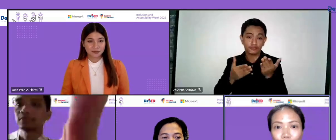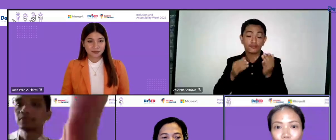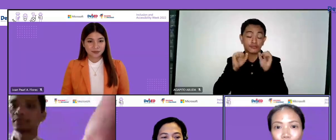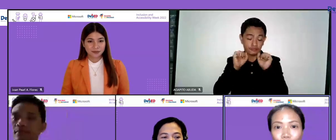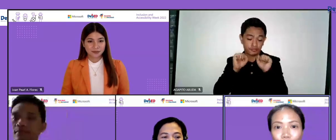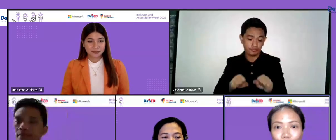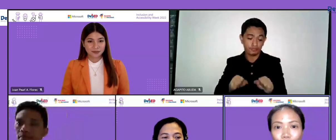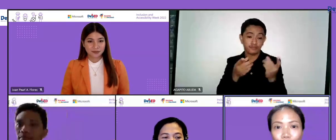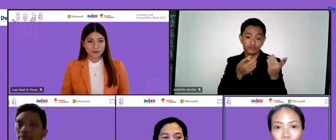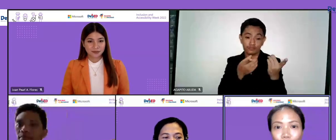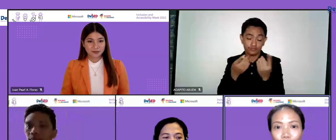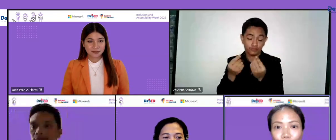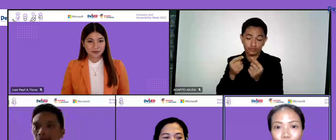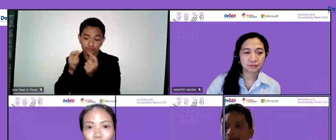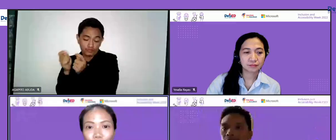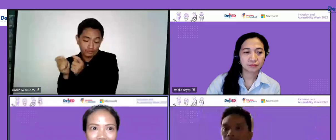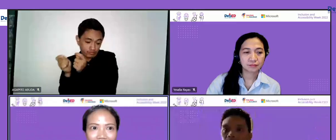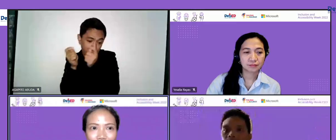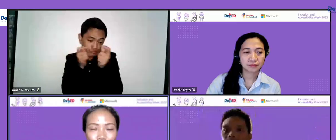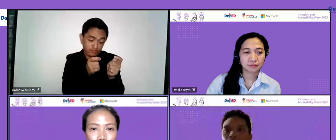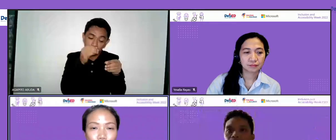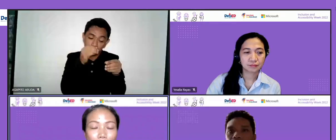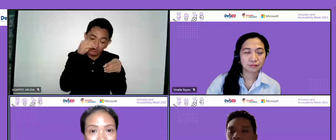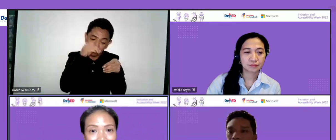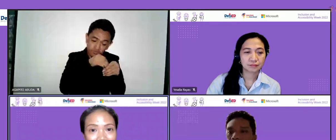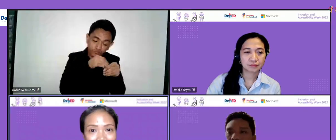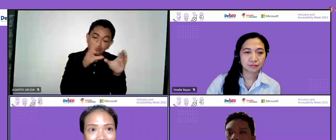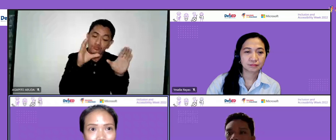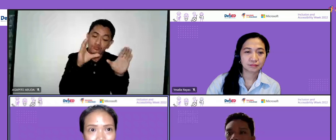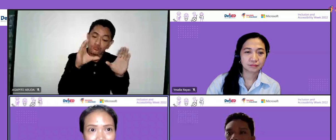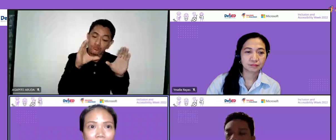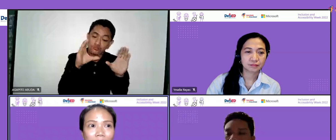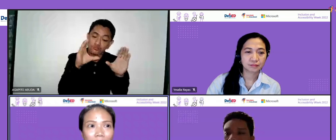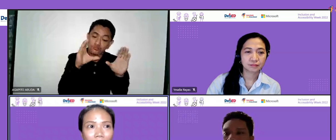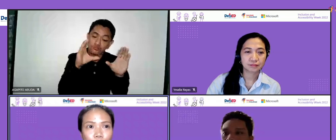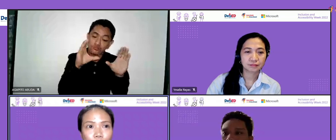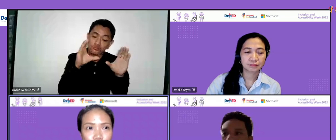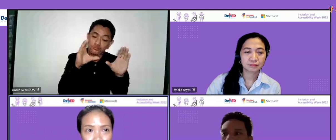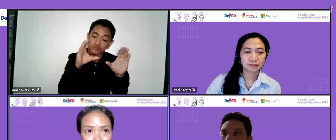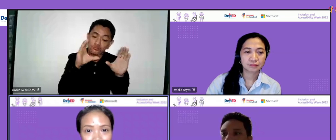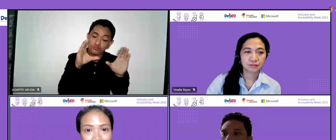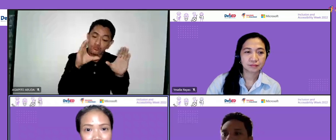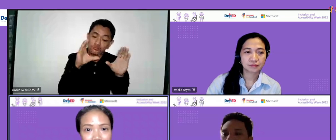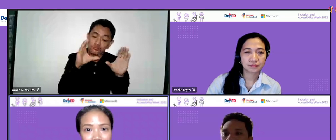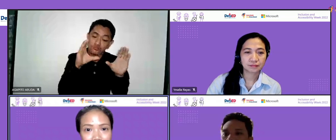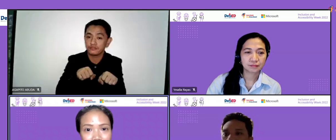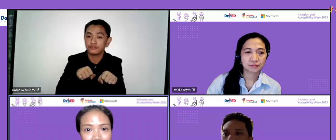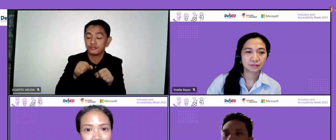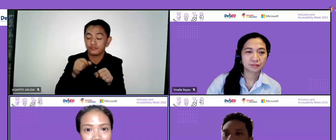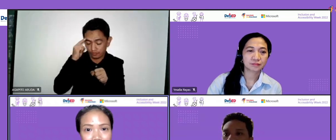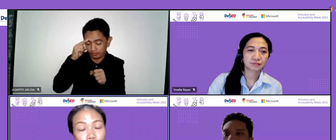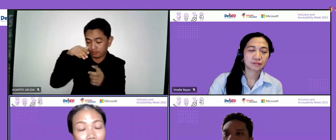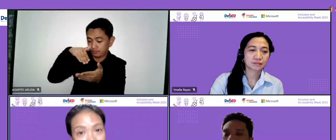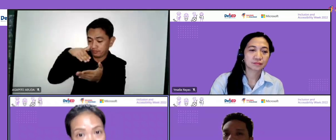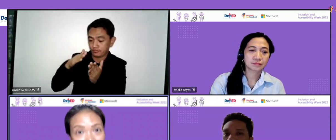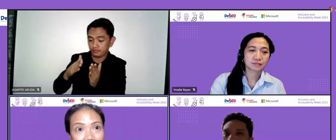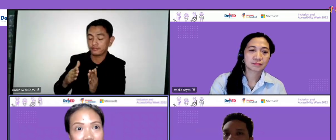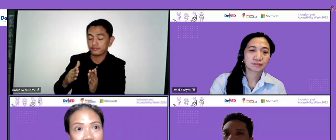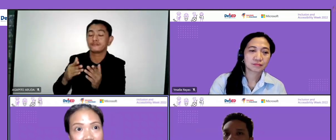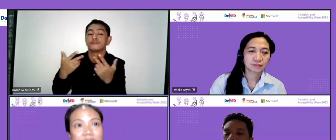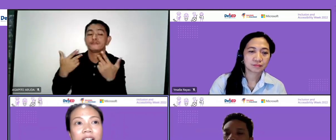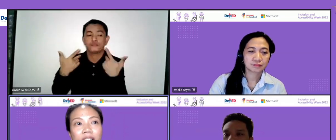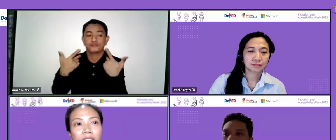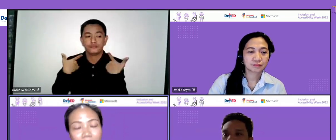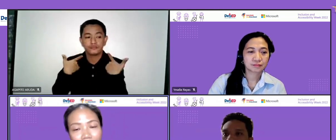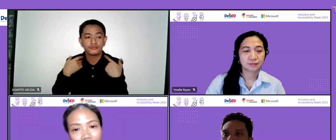Siguro my first question is, ano po naman yung mga bagay na pwede nating gawin to translate this into the classroom setting.